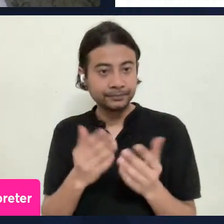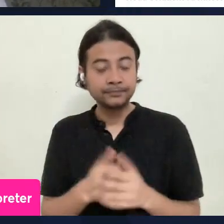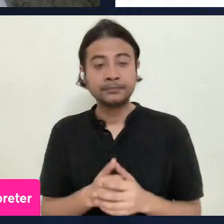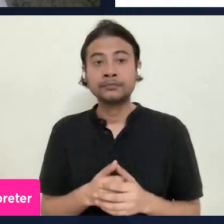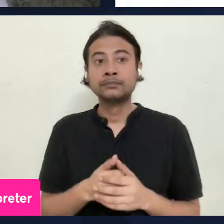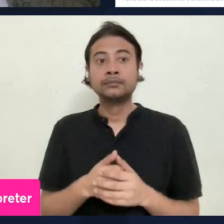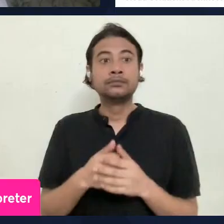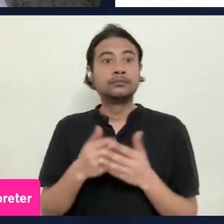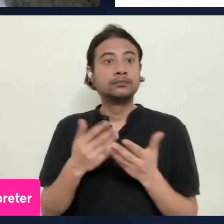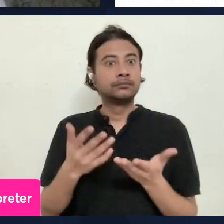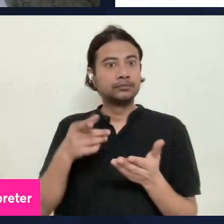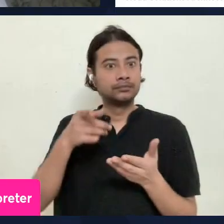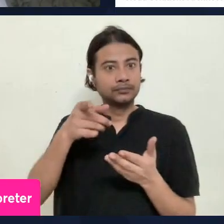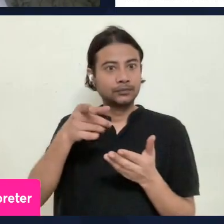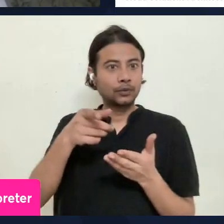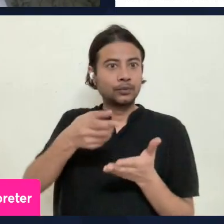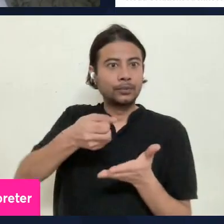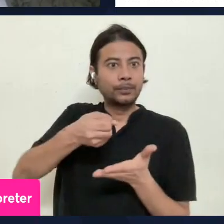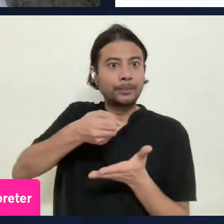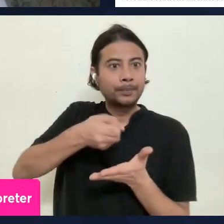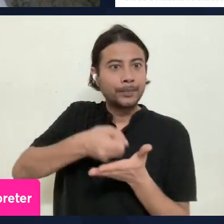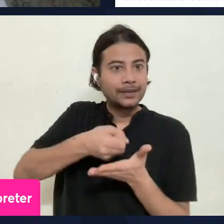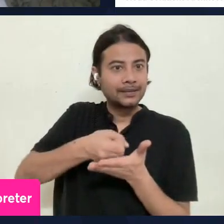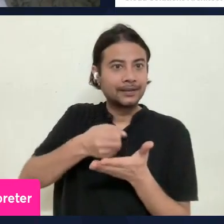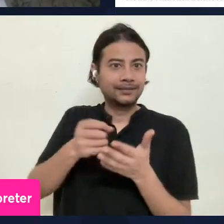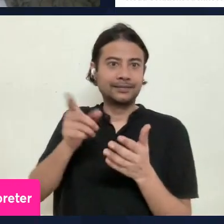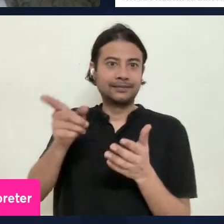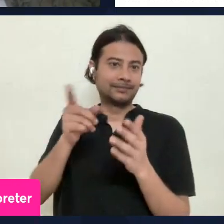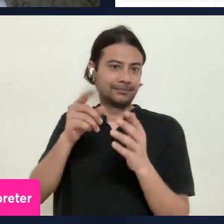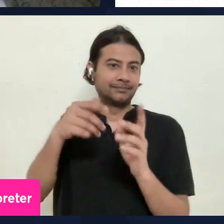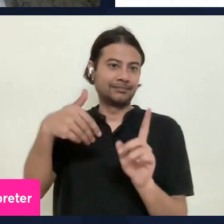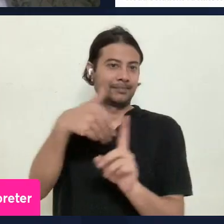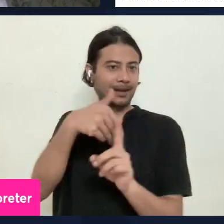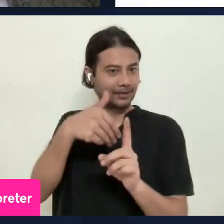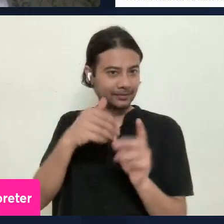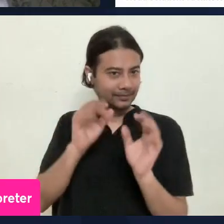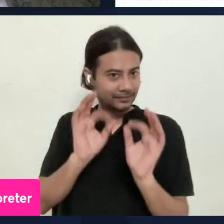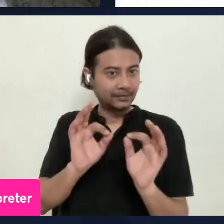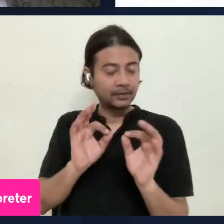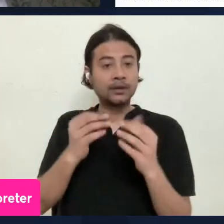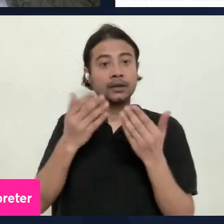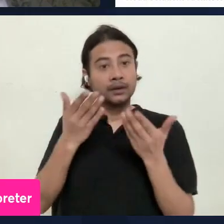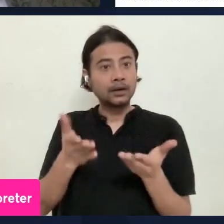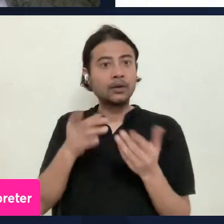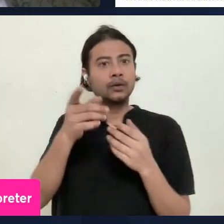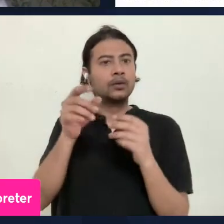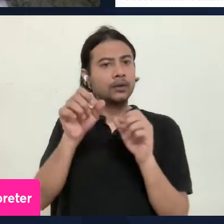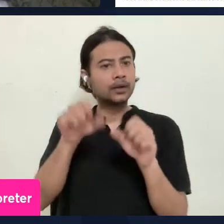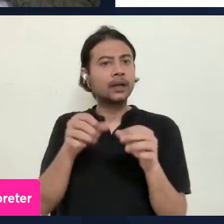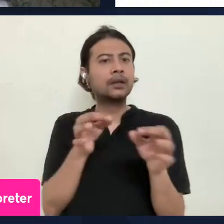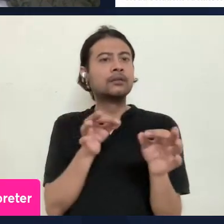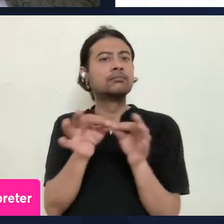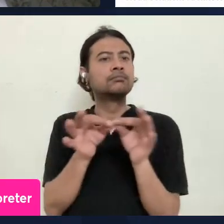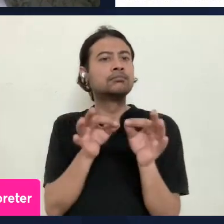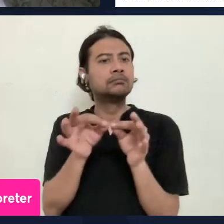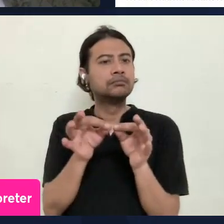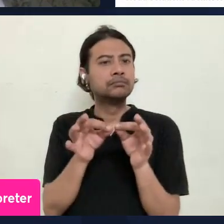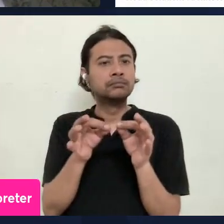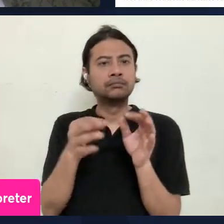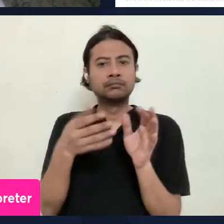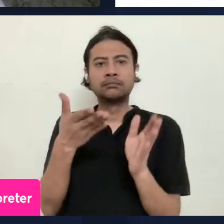see it in action at scale. So if you would like to share any real-world use case of Azure NetApp Files and where could it be